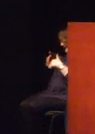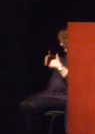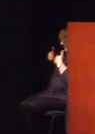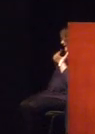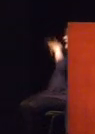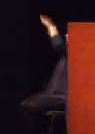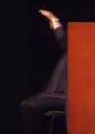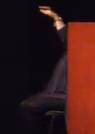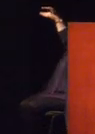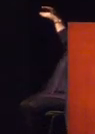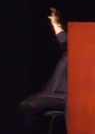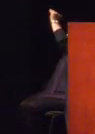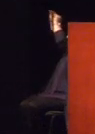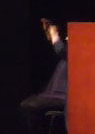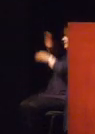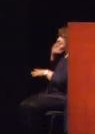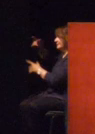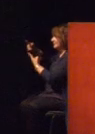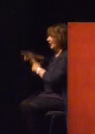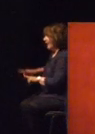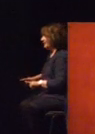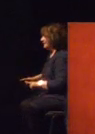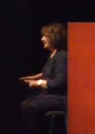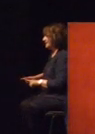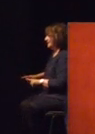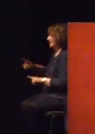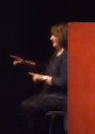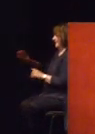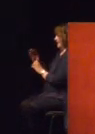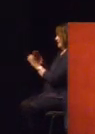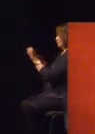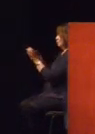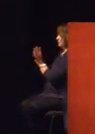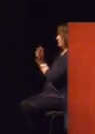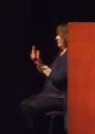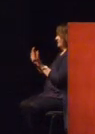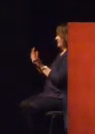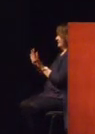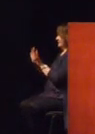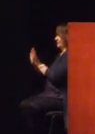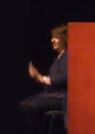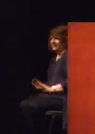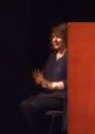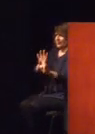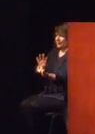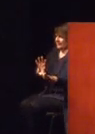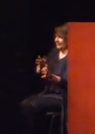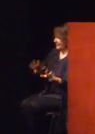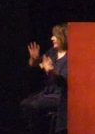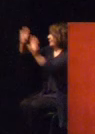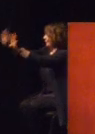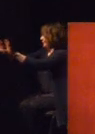roof repair, it's coming. The construction fences are going to be moving very quickly